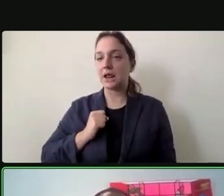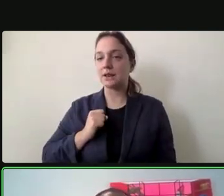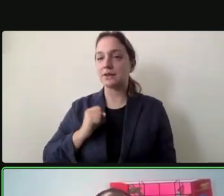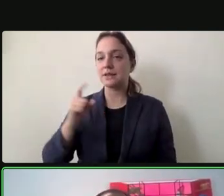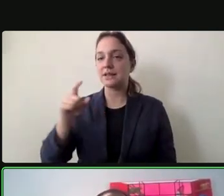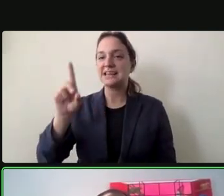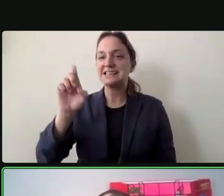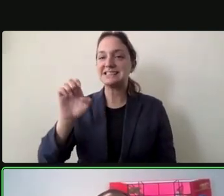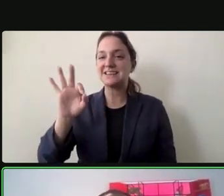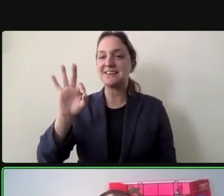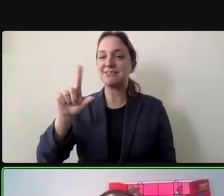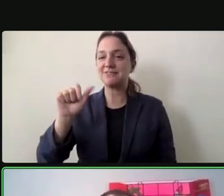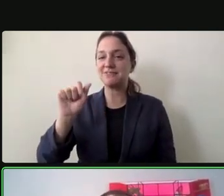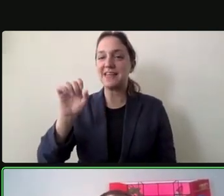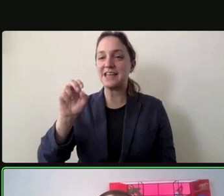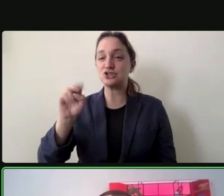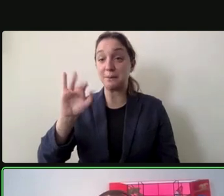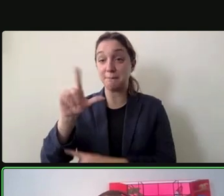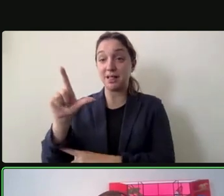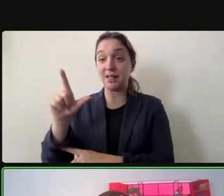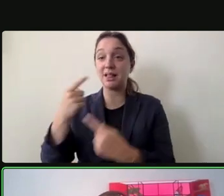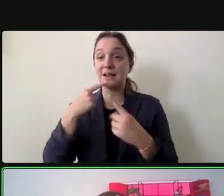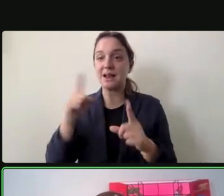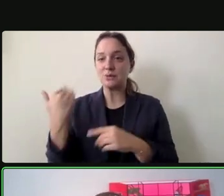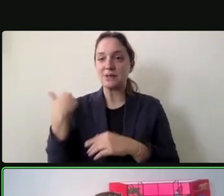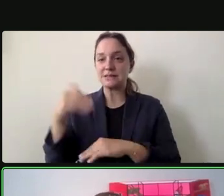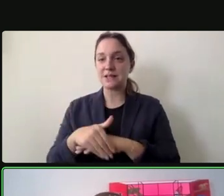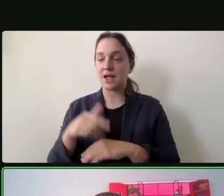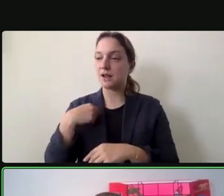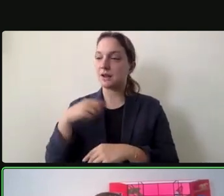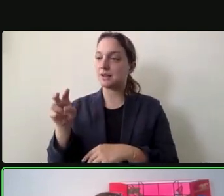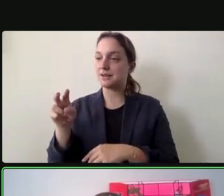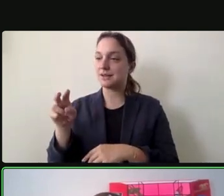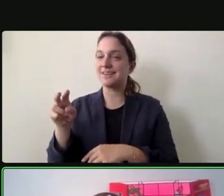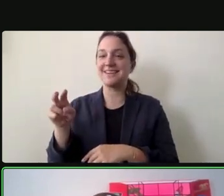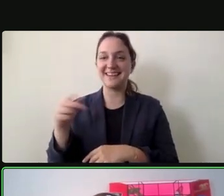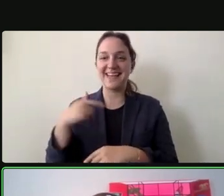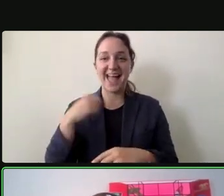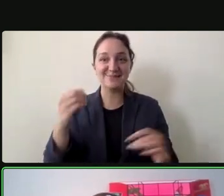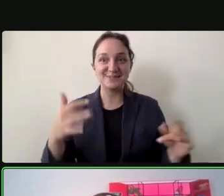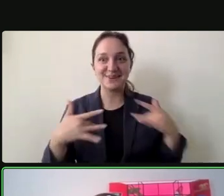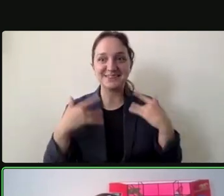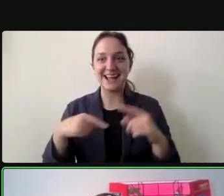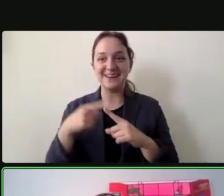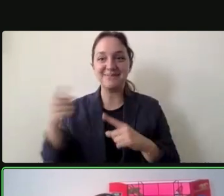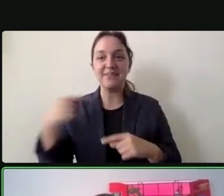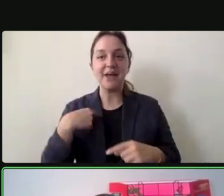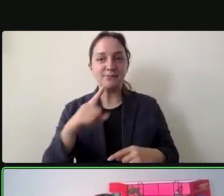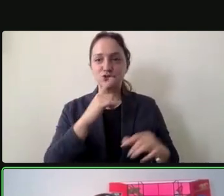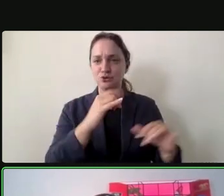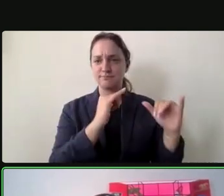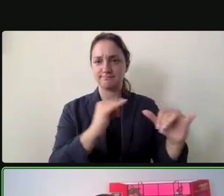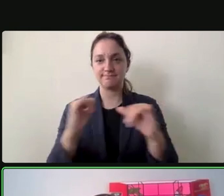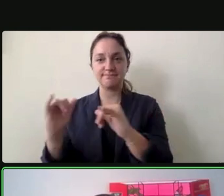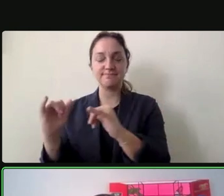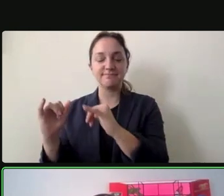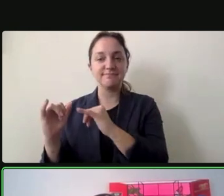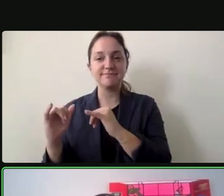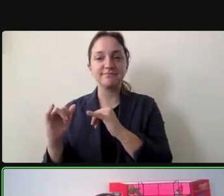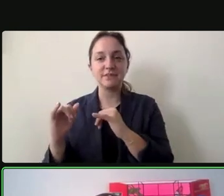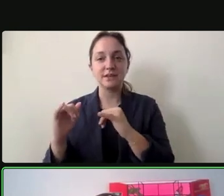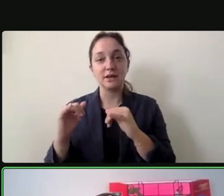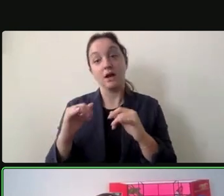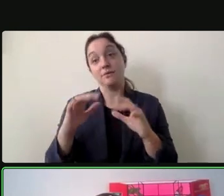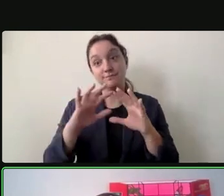deflation bill was announced late last night, and I'm just so excited about it, as I'm sure so many of you are, as so many people around the